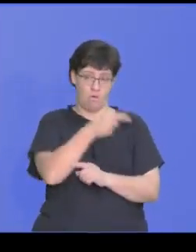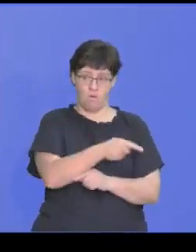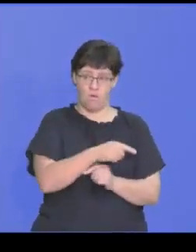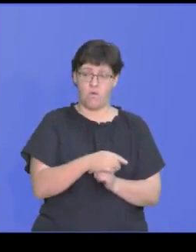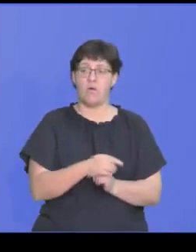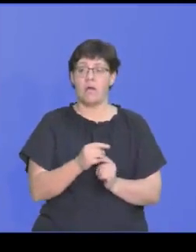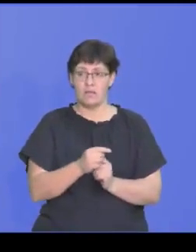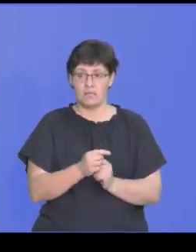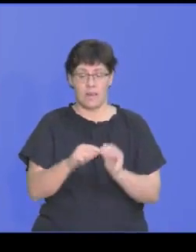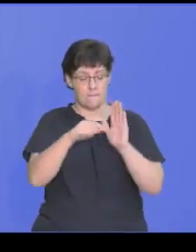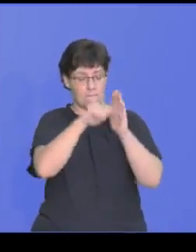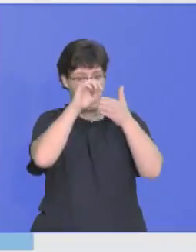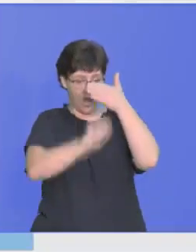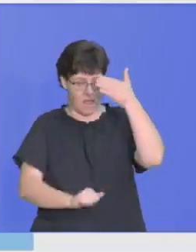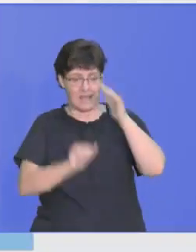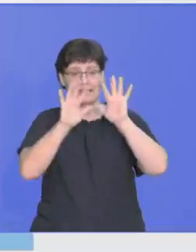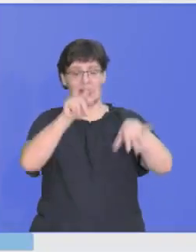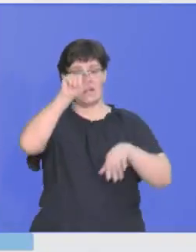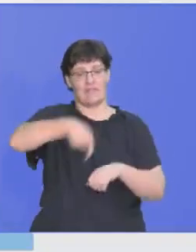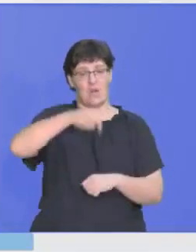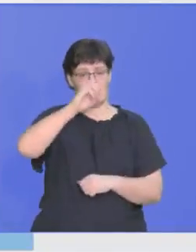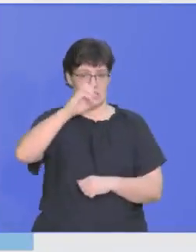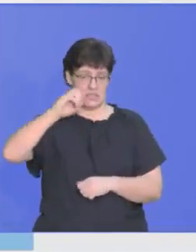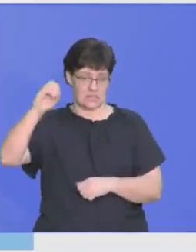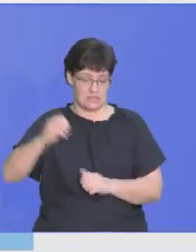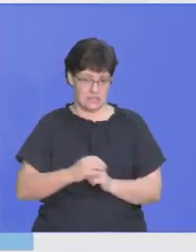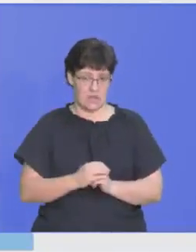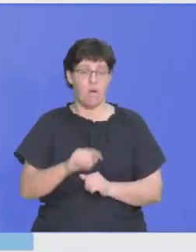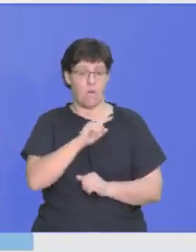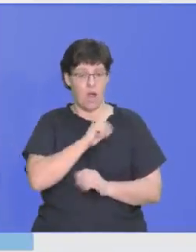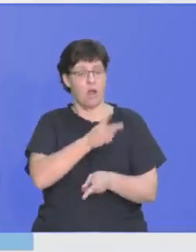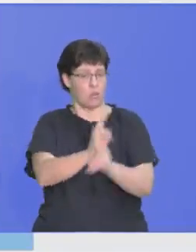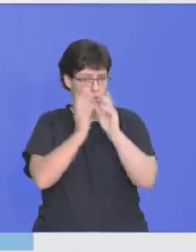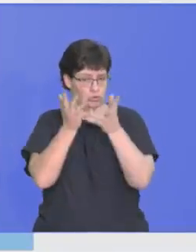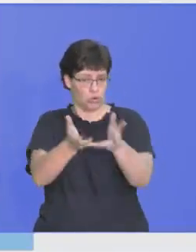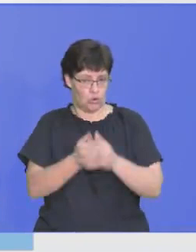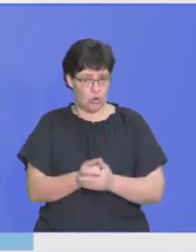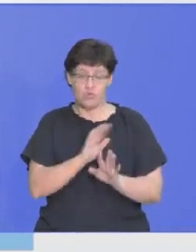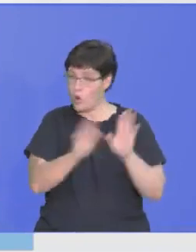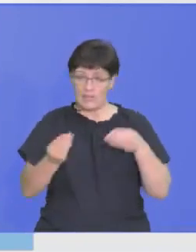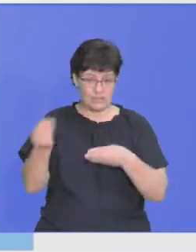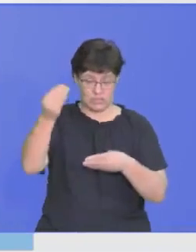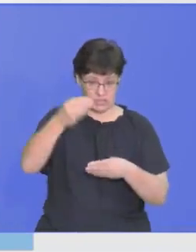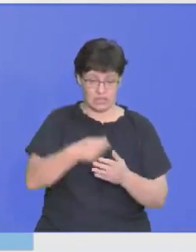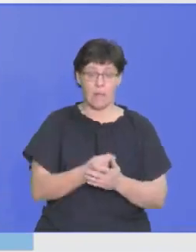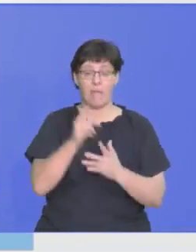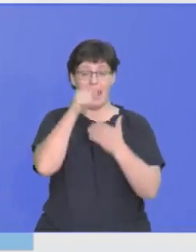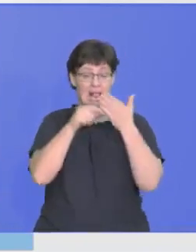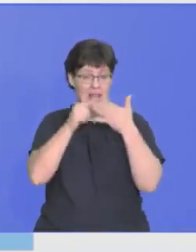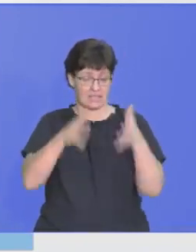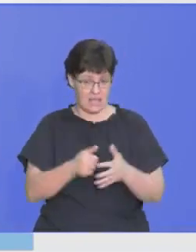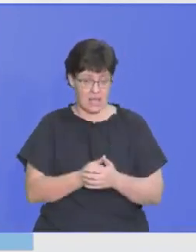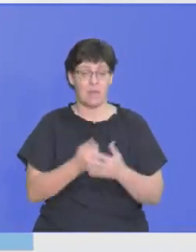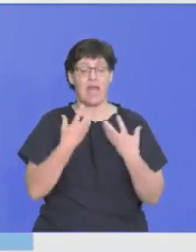loan, not the interest. On my calculator, I've got this number, and I'm going to minus my 10,000 Rand,